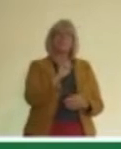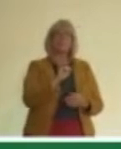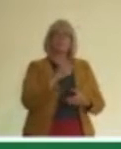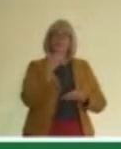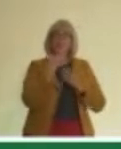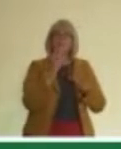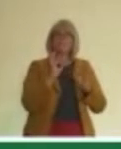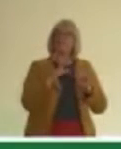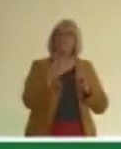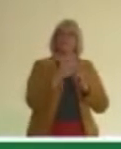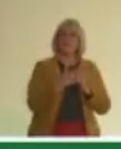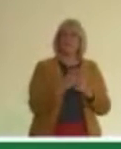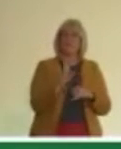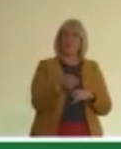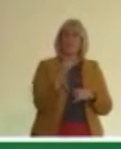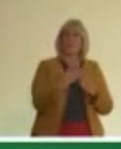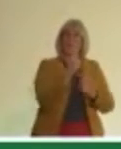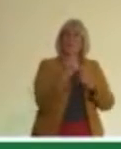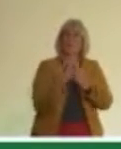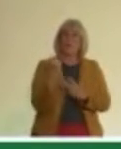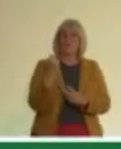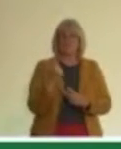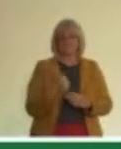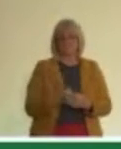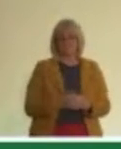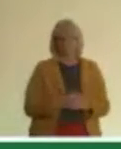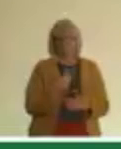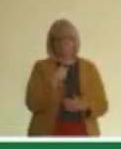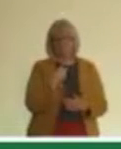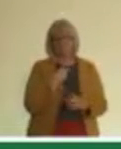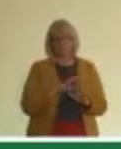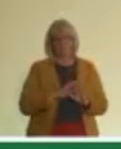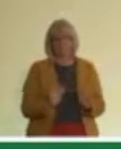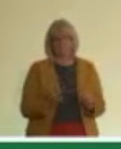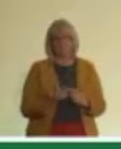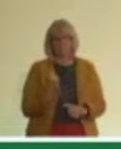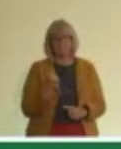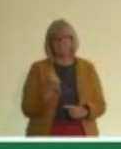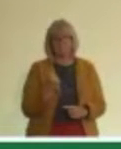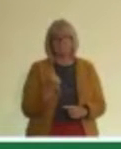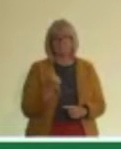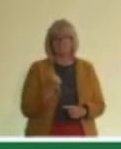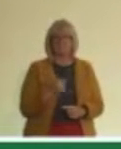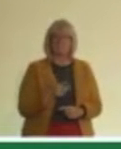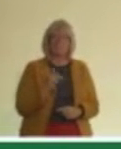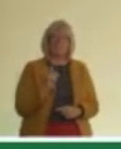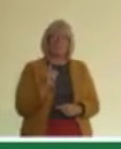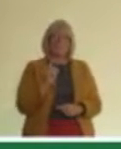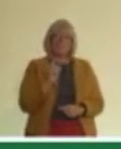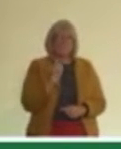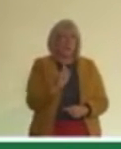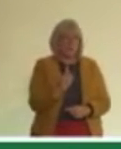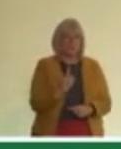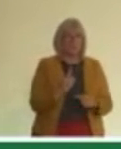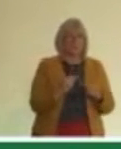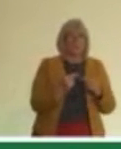Lou got over the line, but the truth is, they didn't. But the bigger truth is that line is closer than